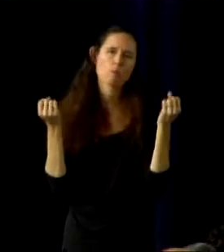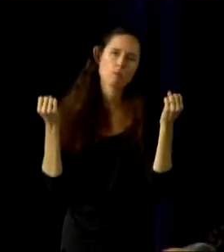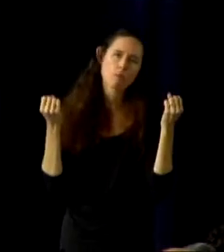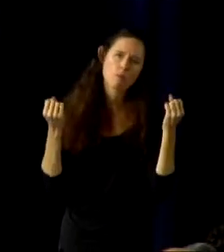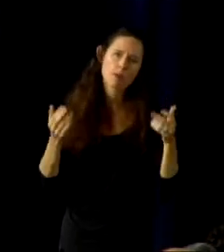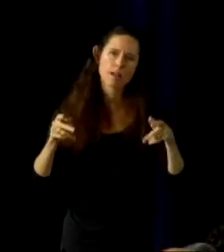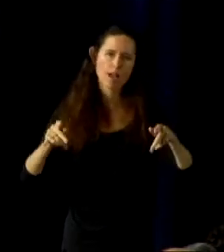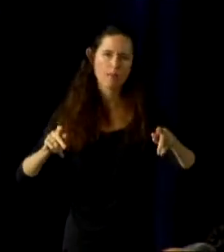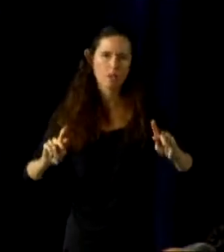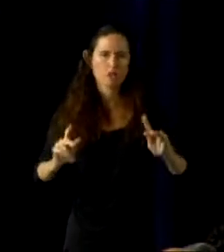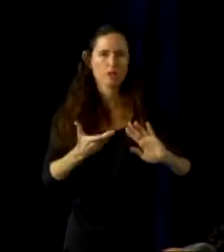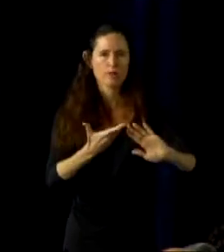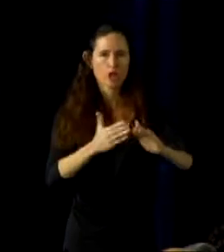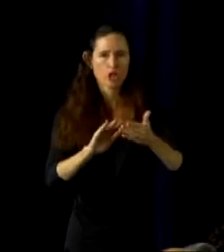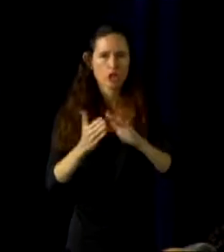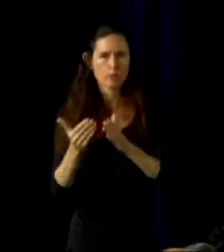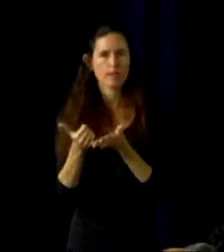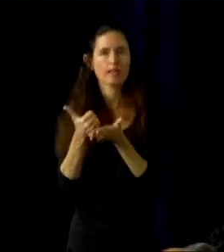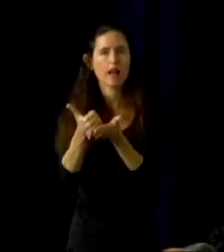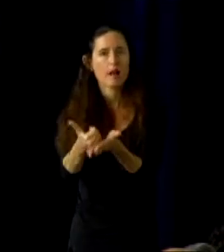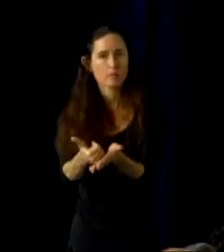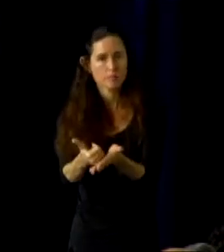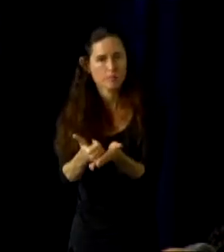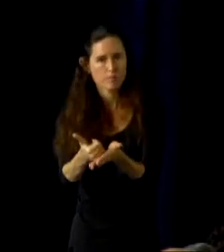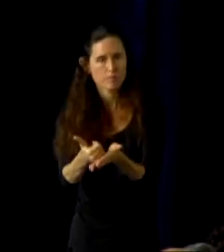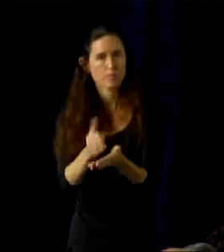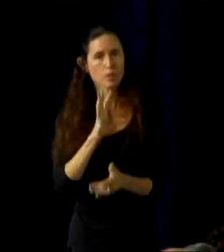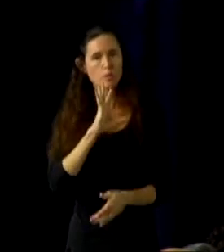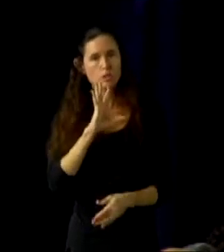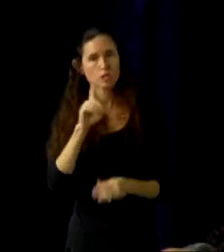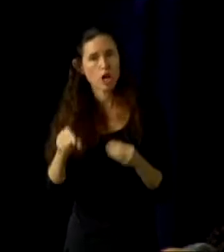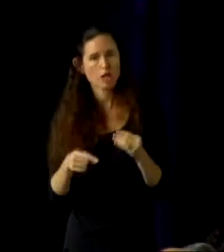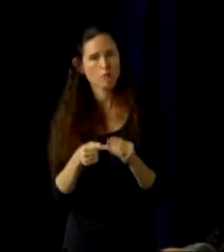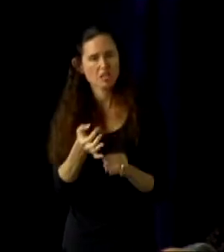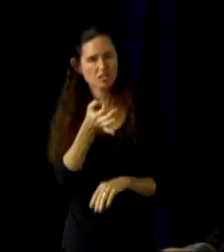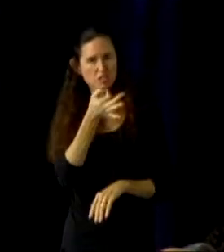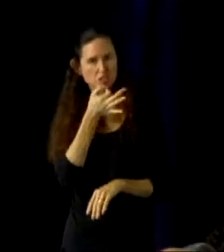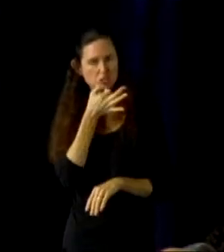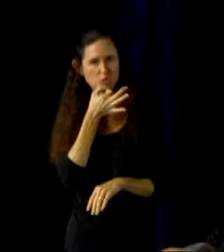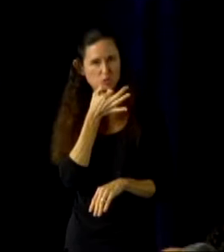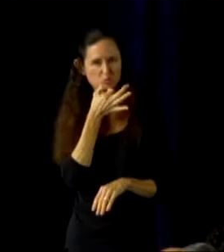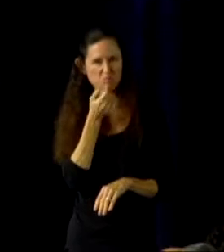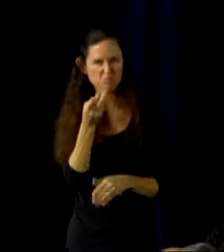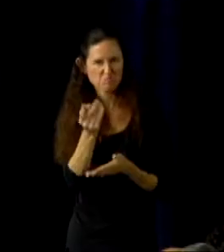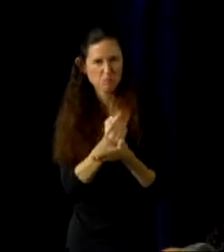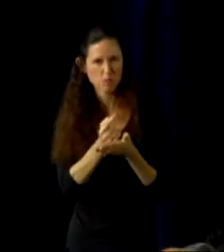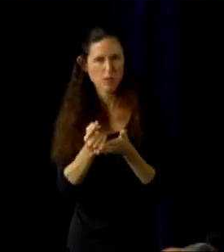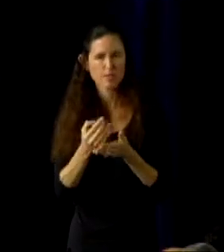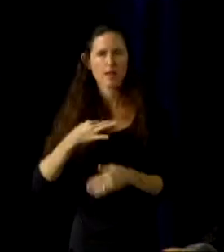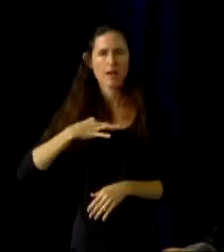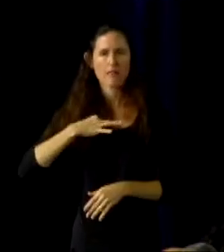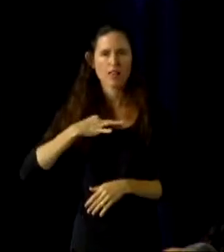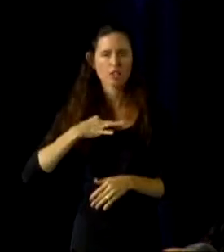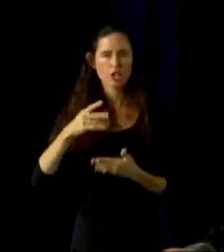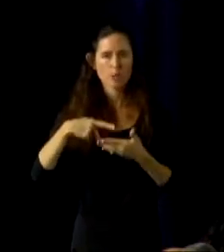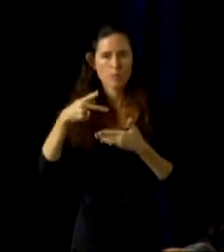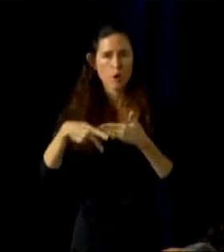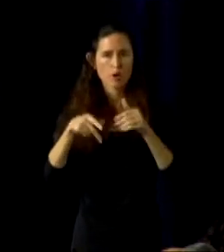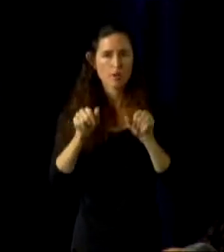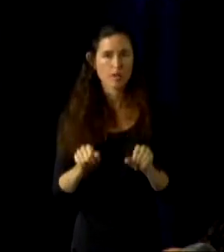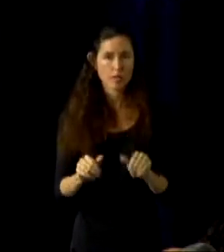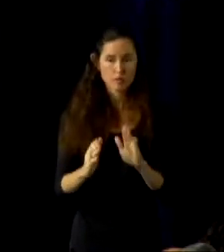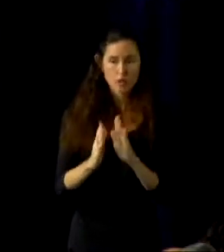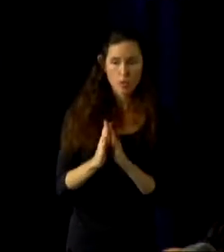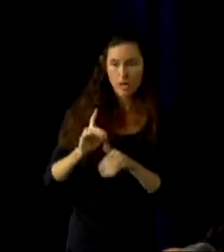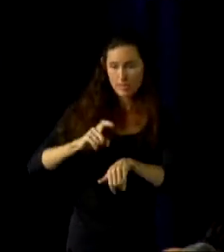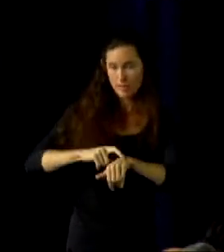opportunities for our community to do that. We're going to be talking about in the coming weeks a particular volunteer program where you can request time